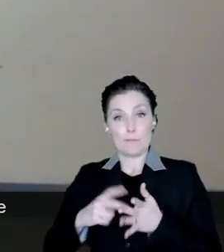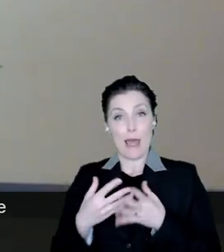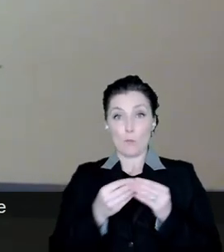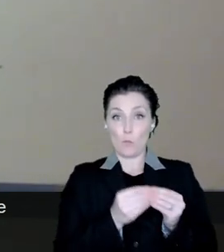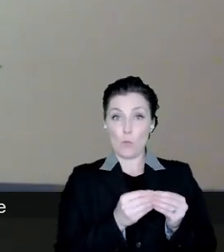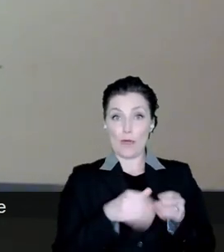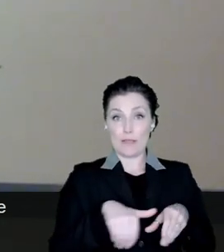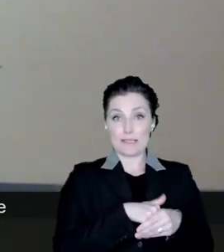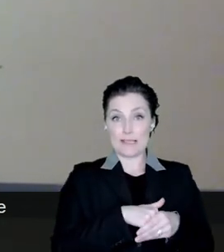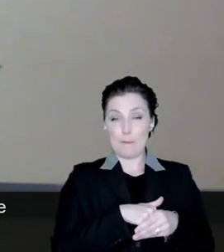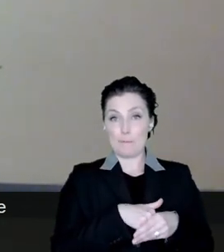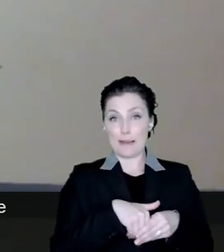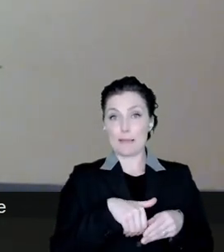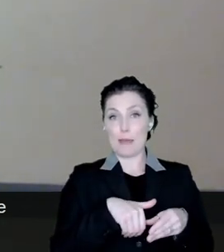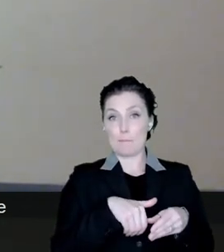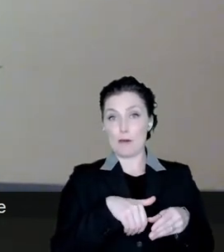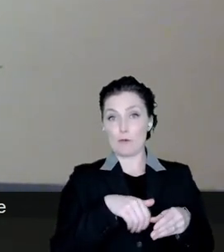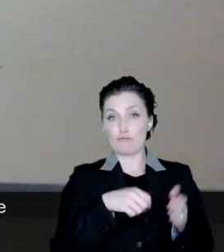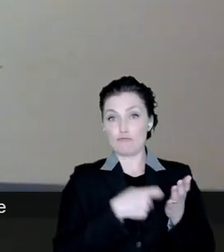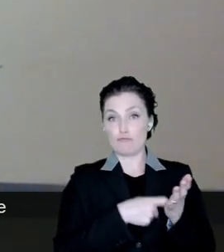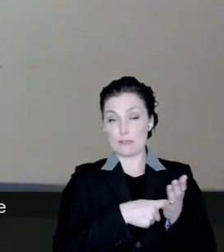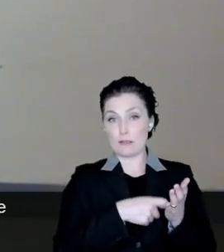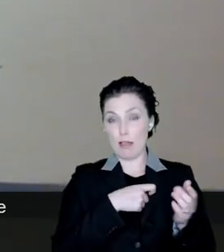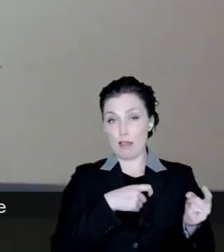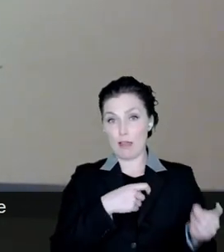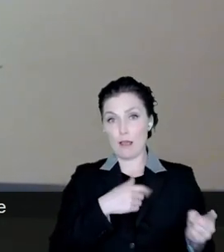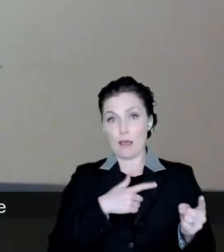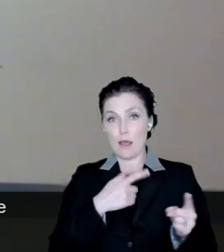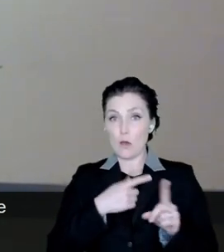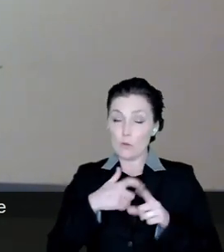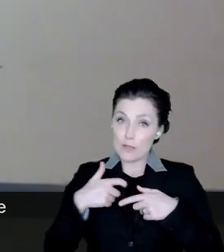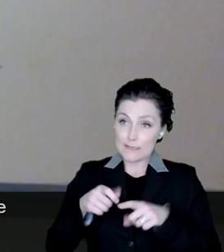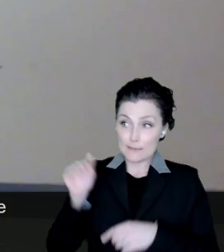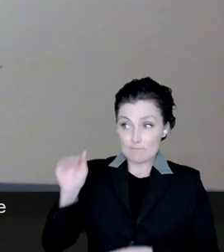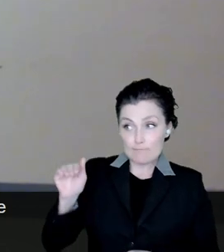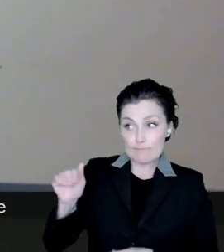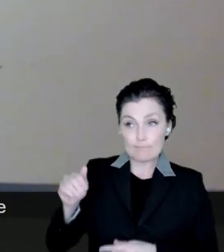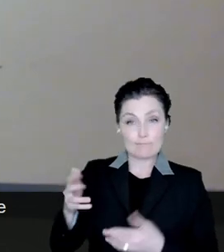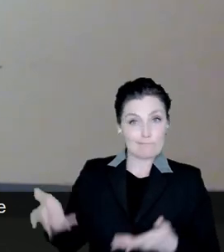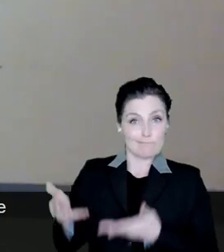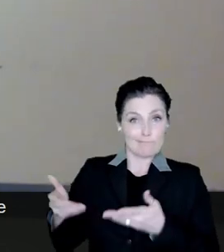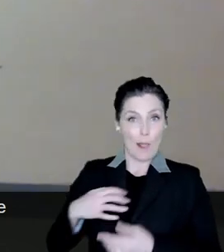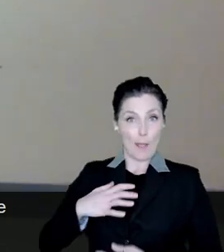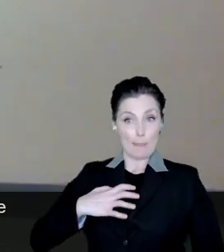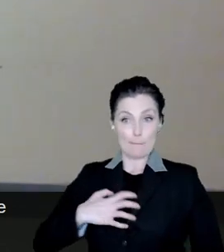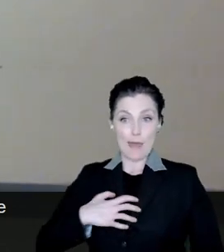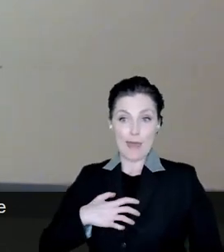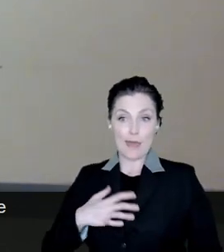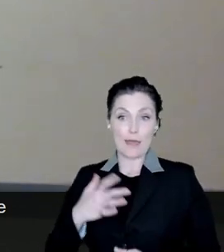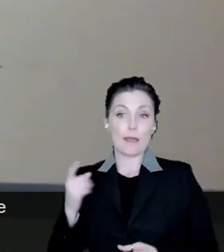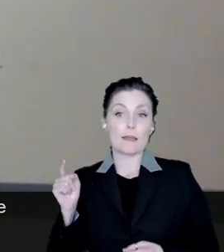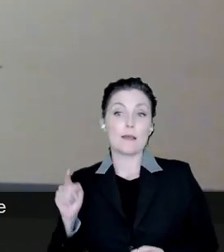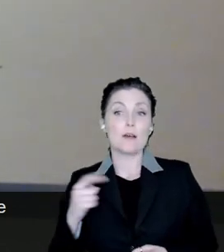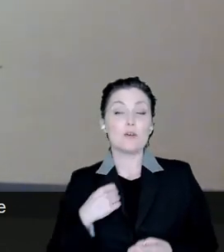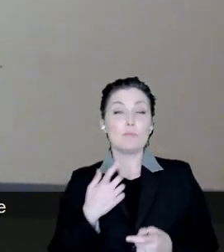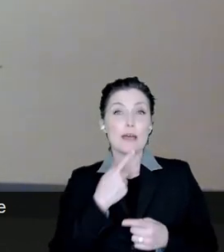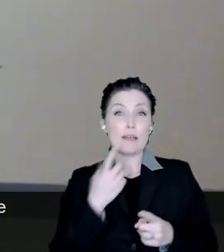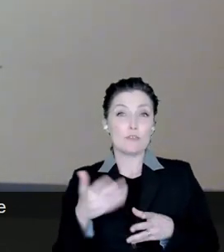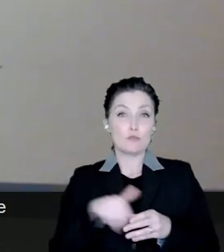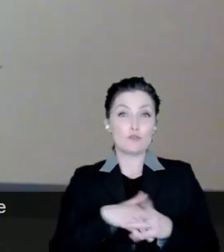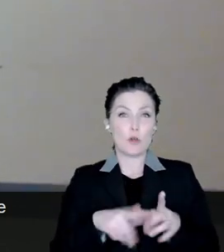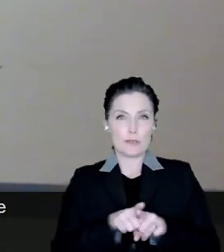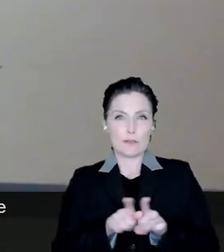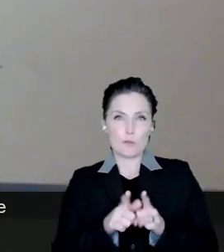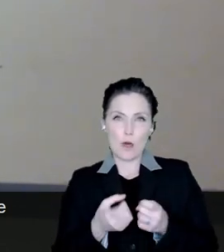to see it a bit stronger. We are continuing to chivvy the mayor, but if you join in as well and give those strong messages about what we need to